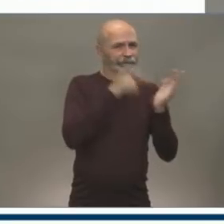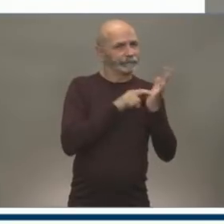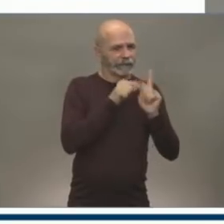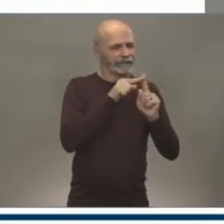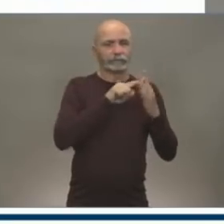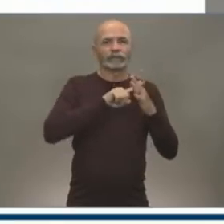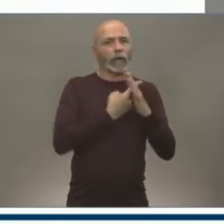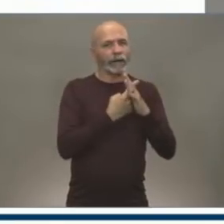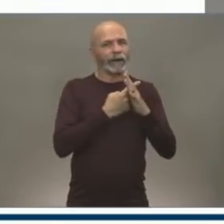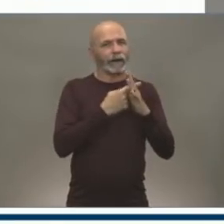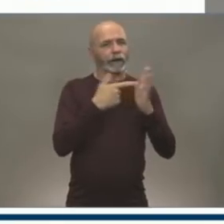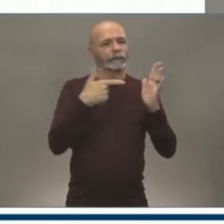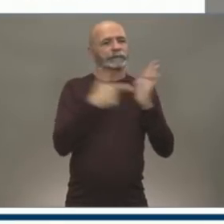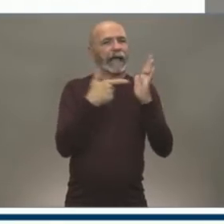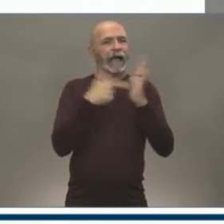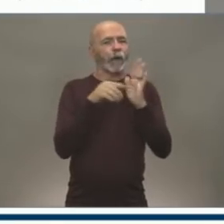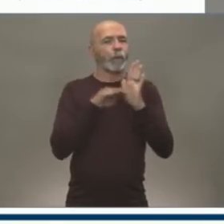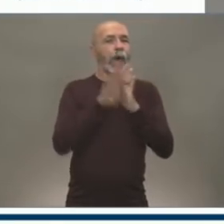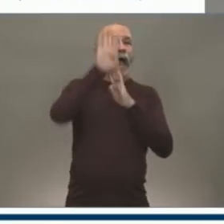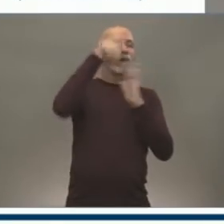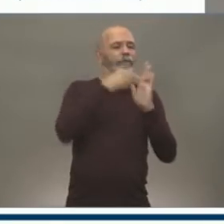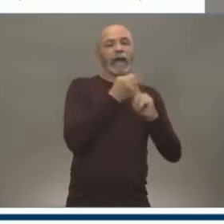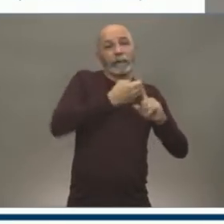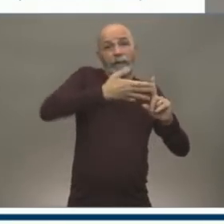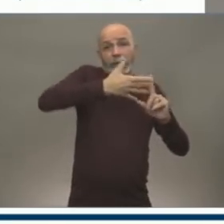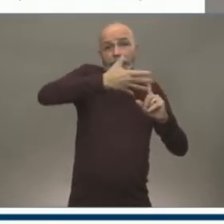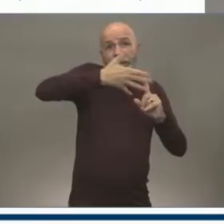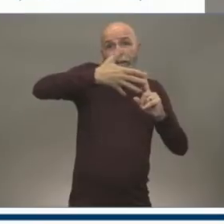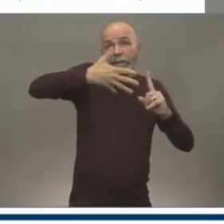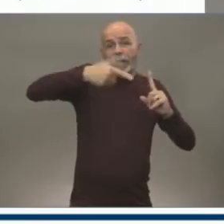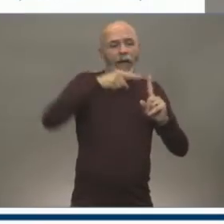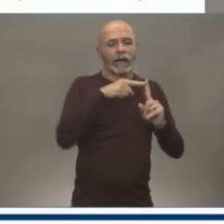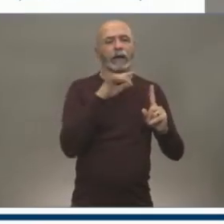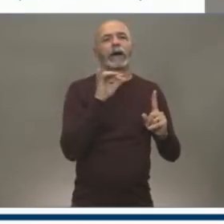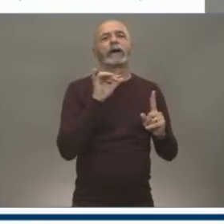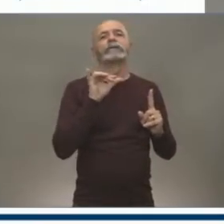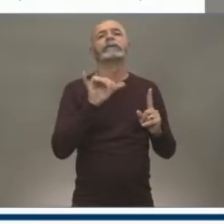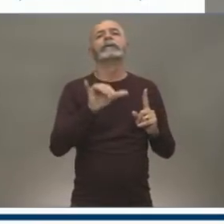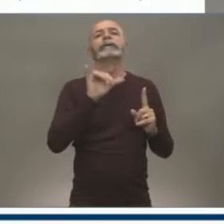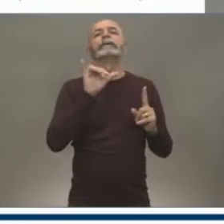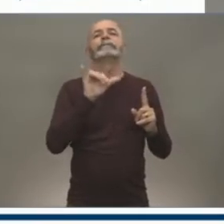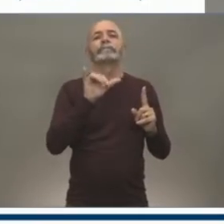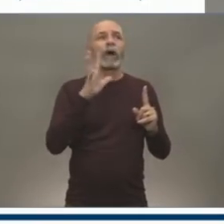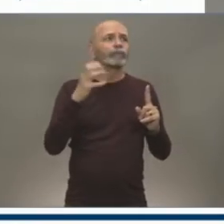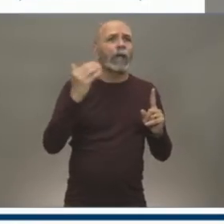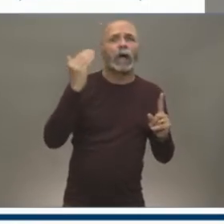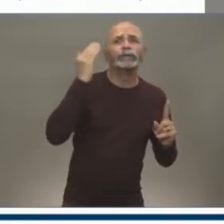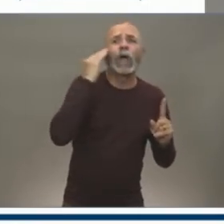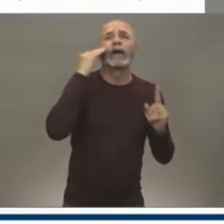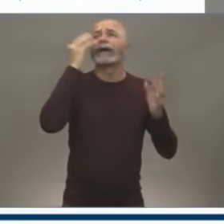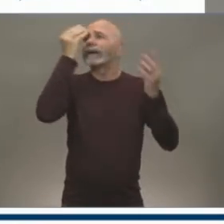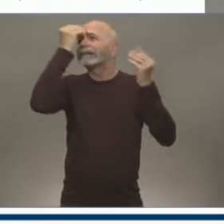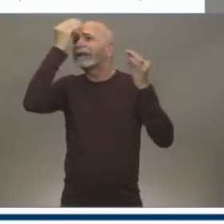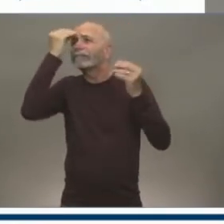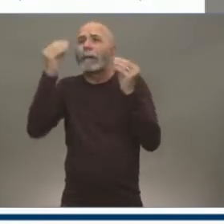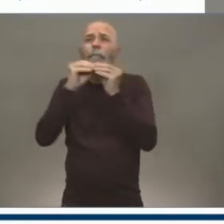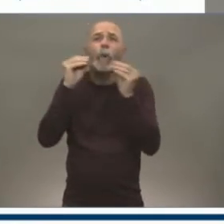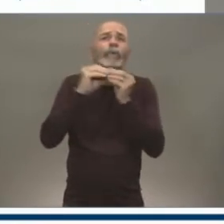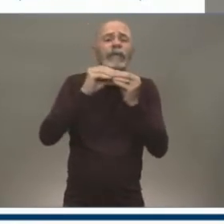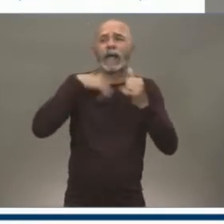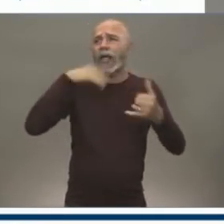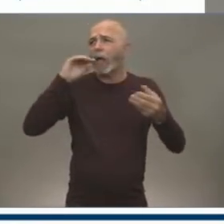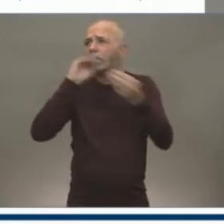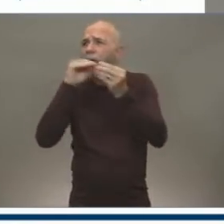here in Nova Scotia. So for anyone who's interested in all the cumulative data, the numbers that we've had from the beginning of the